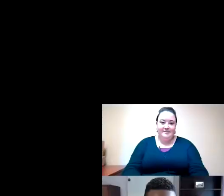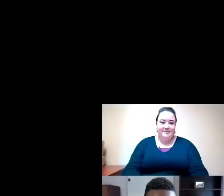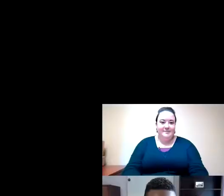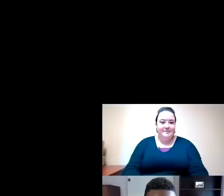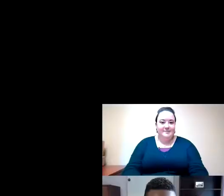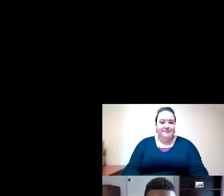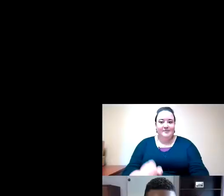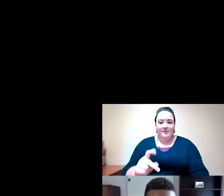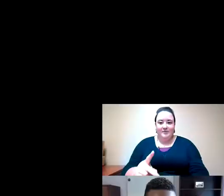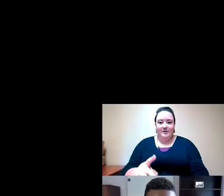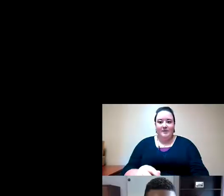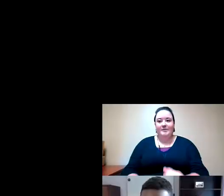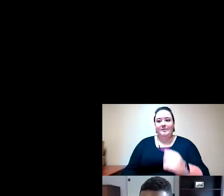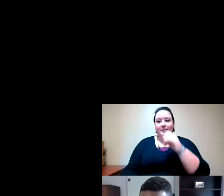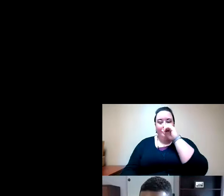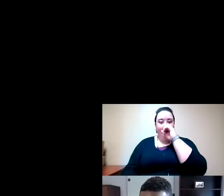All right.